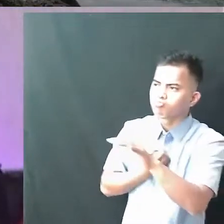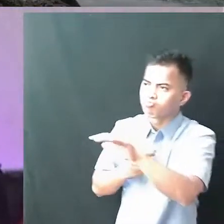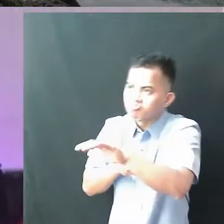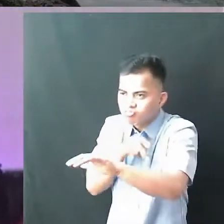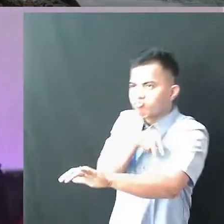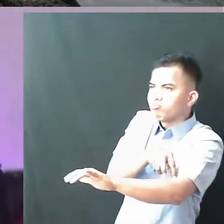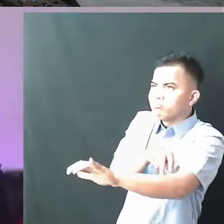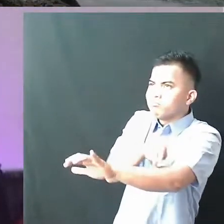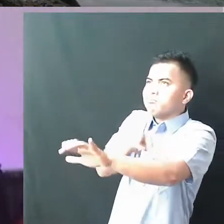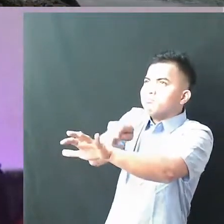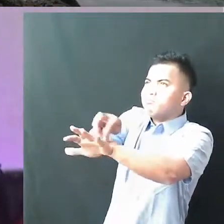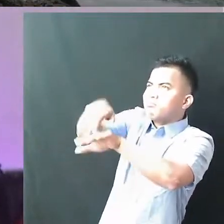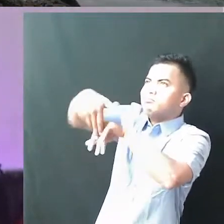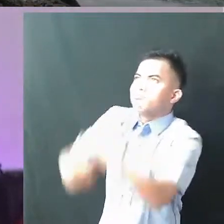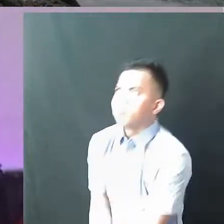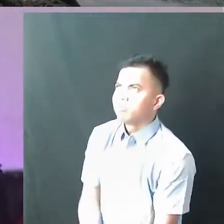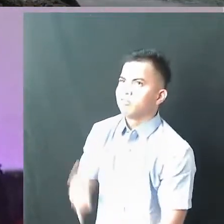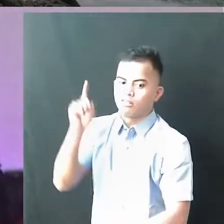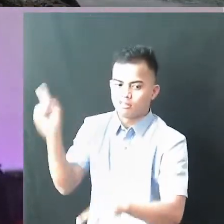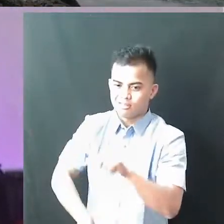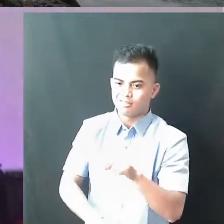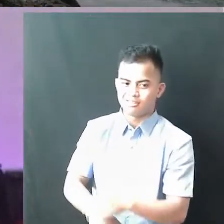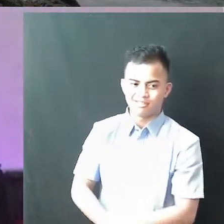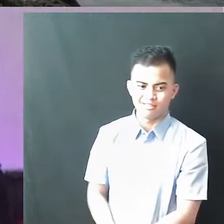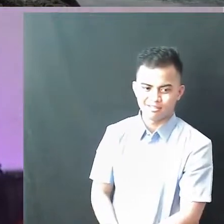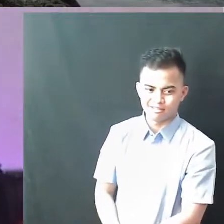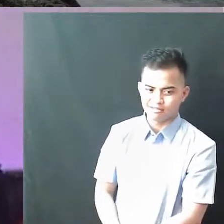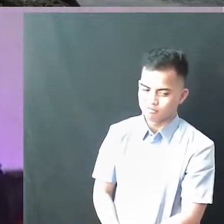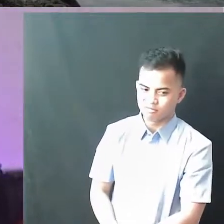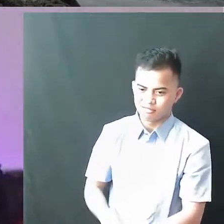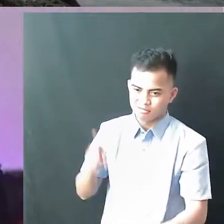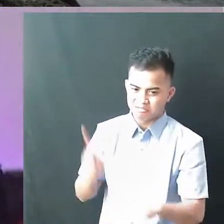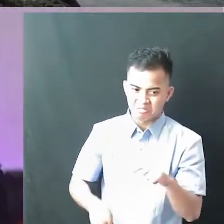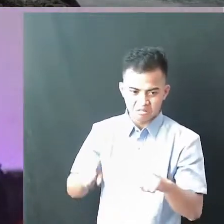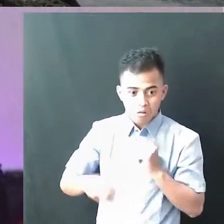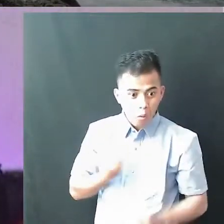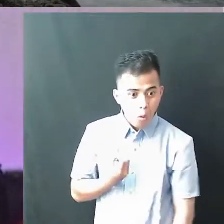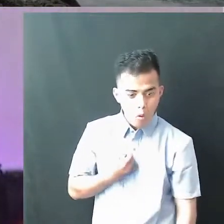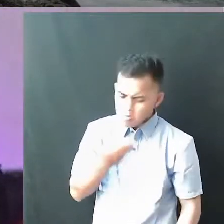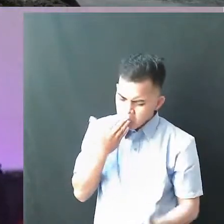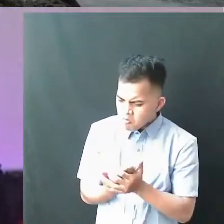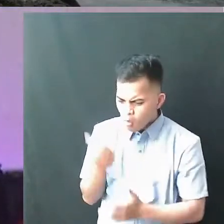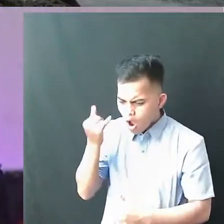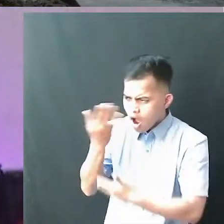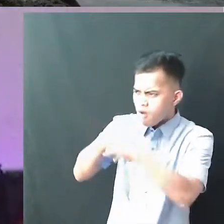to heaven. It's filthy rags. Isaiah 64, I believe, verse 6.